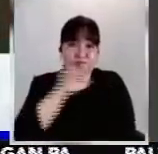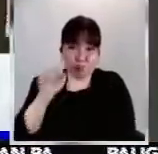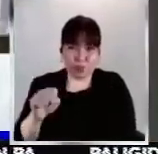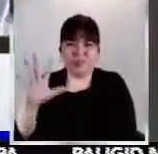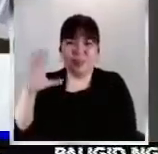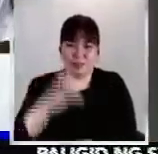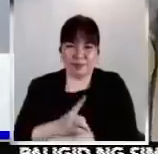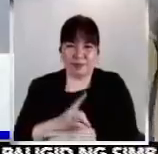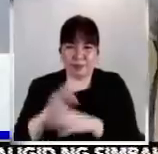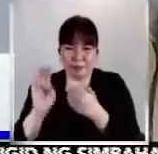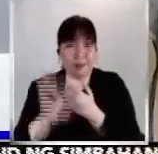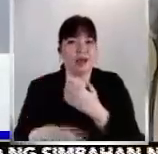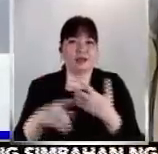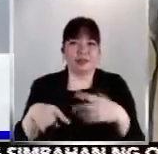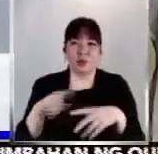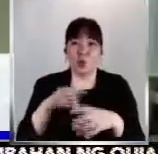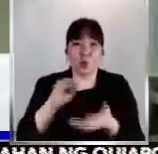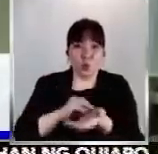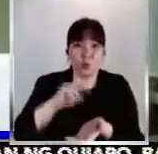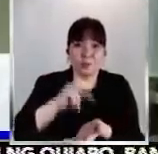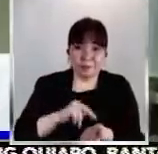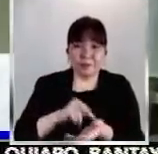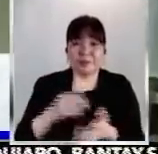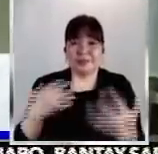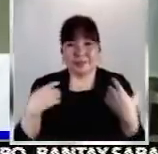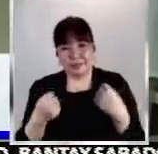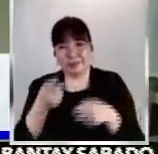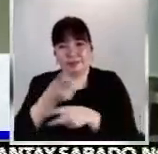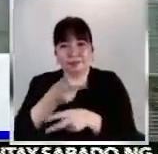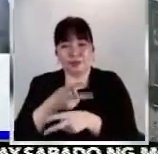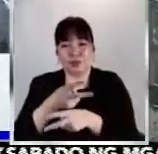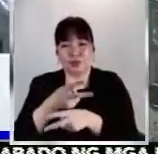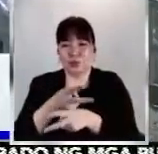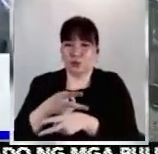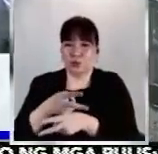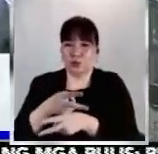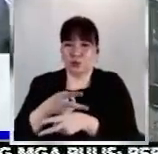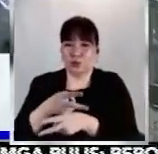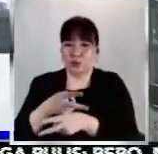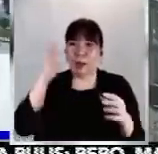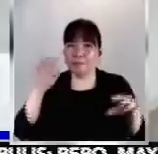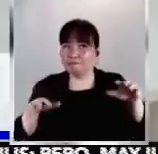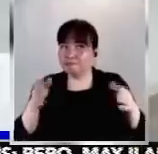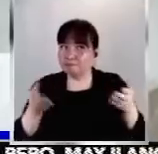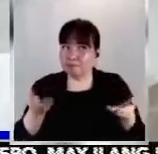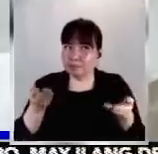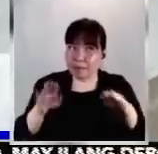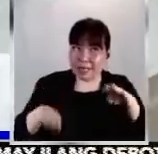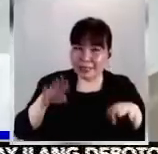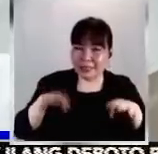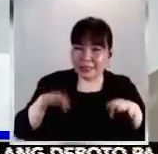fully vaccinated healthcare workers. In extreme circumstances and weighing the risks and benefits, pwede rin